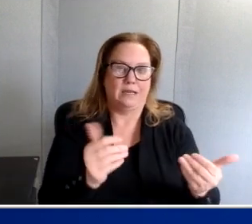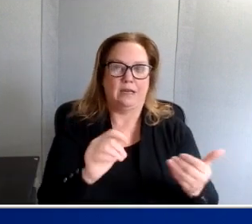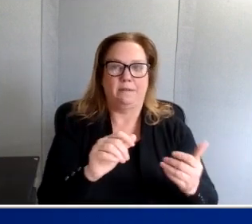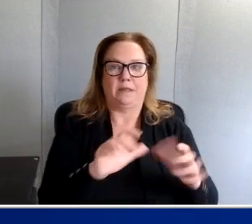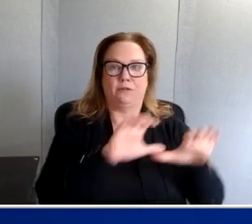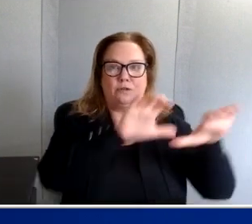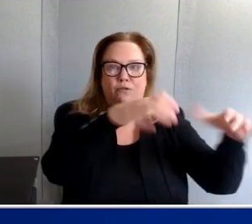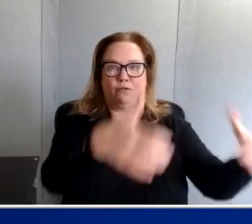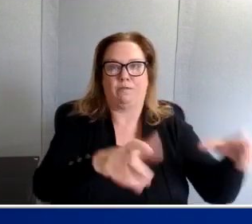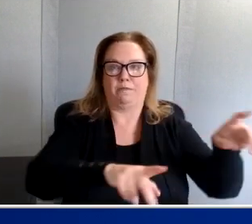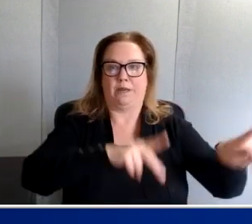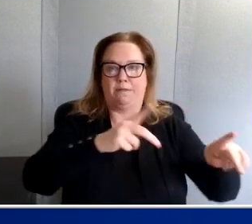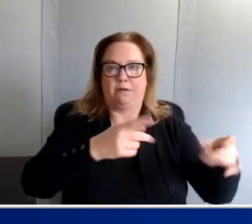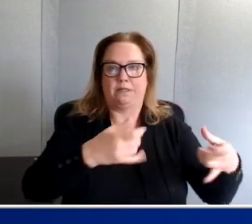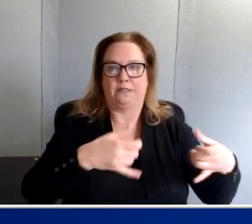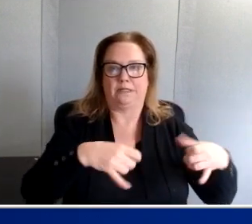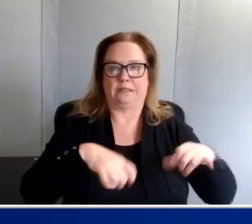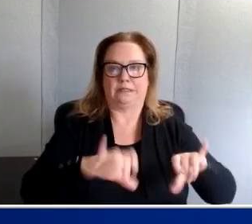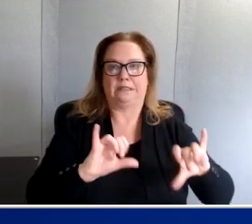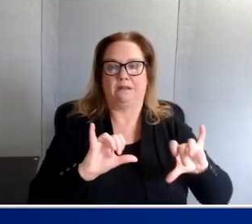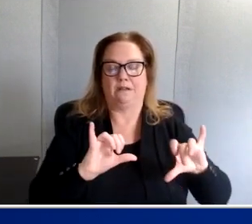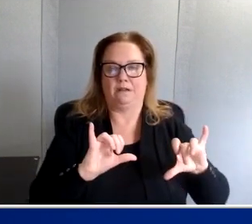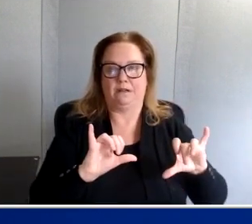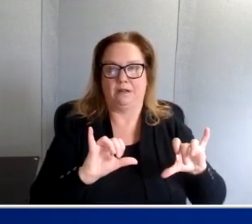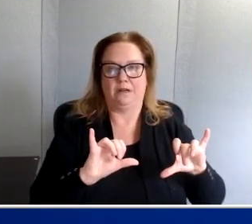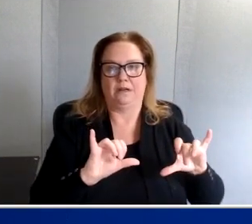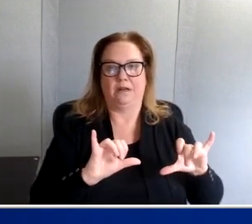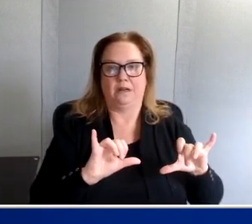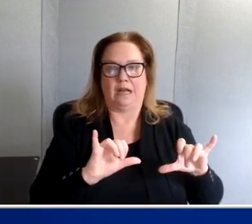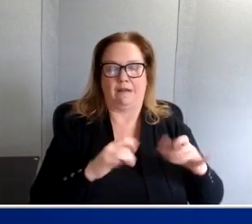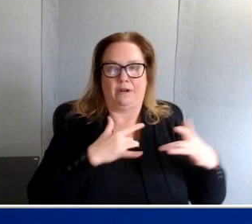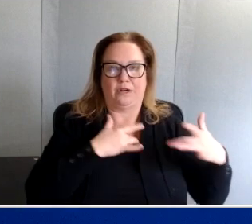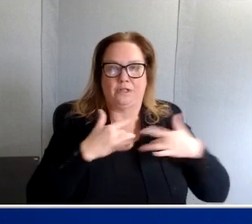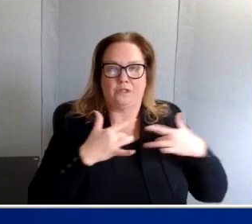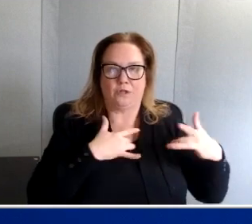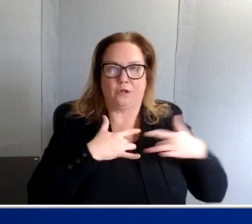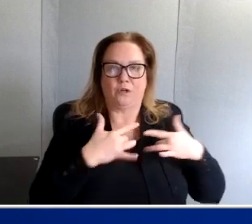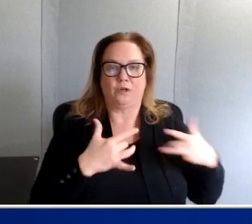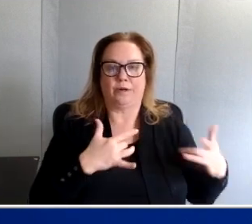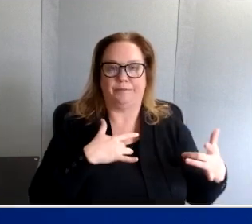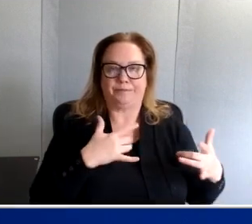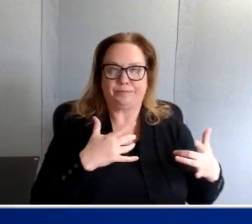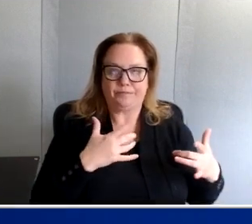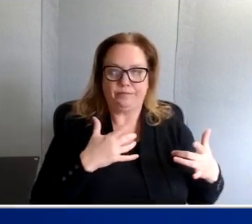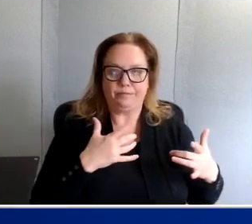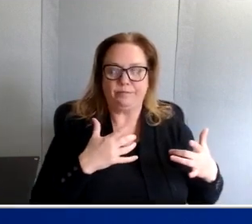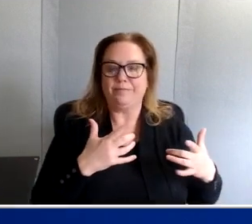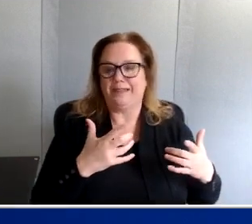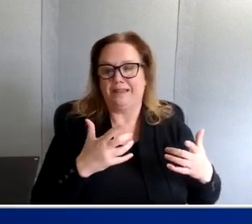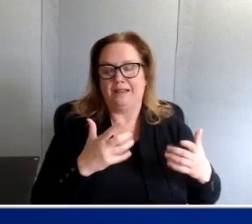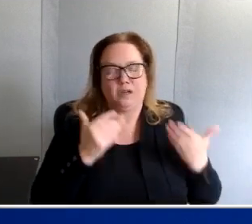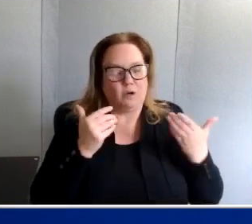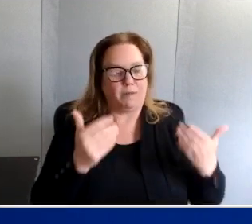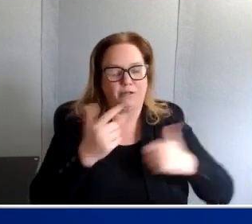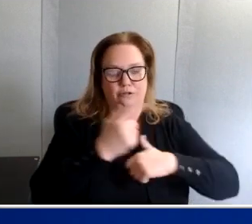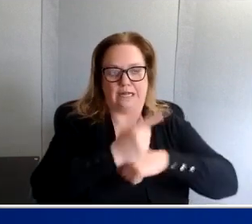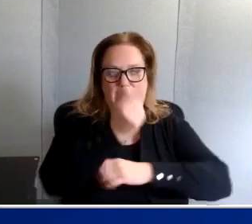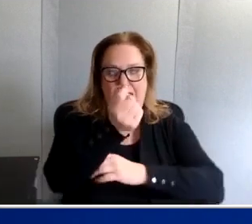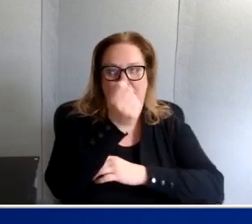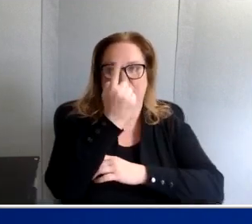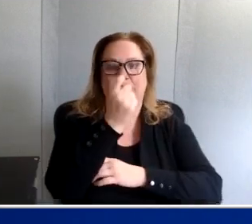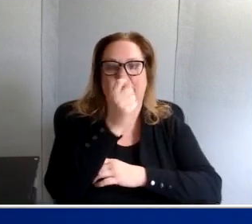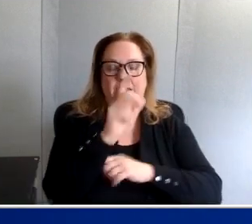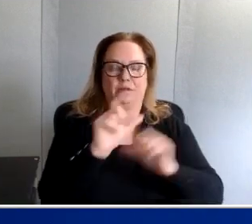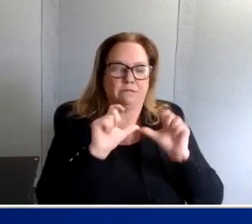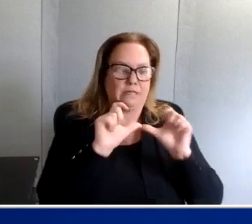populations that significantly have to continue to have a concern about it, and just go about your day and understand that there continue